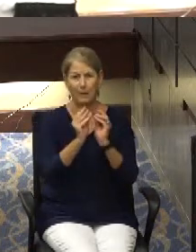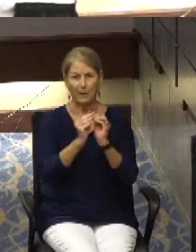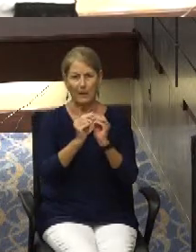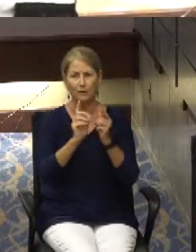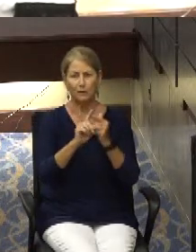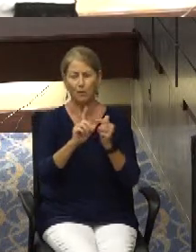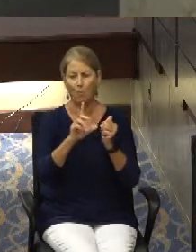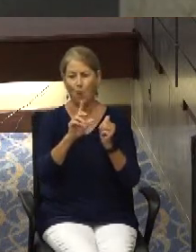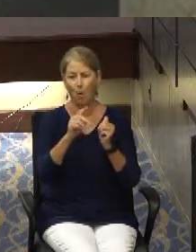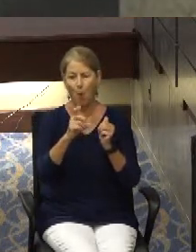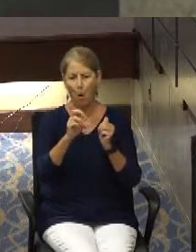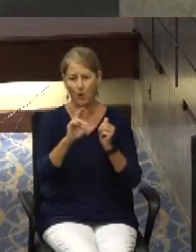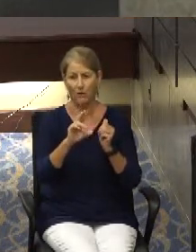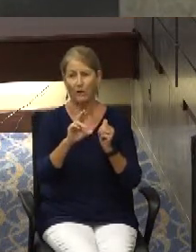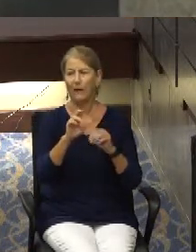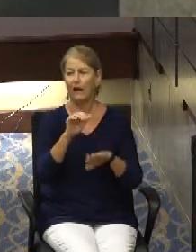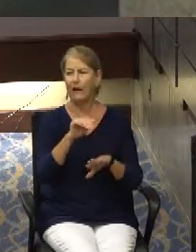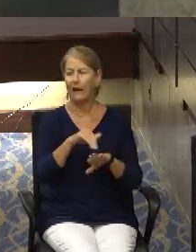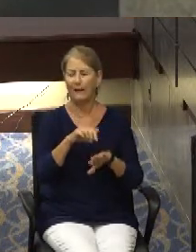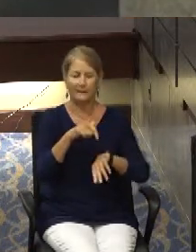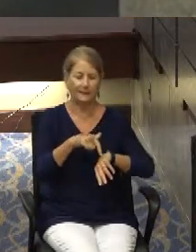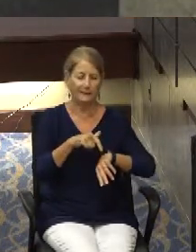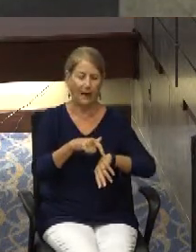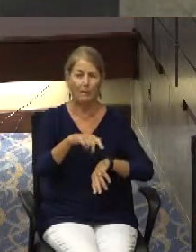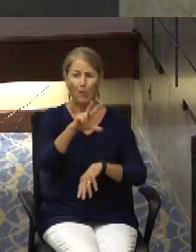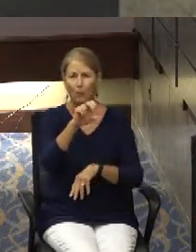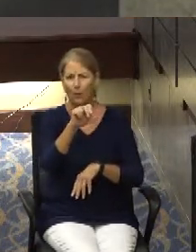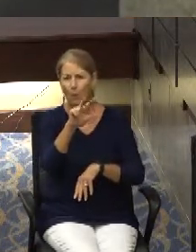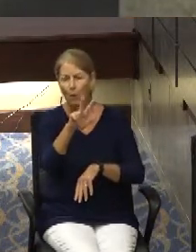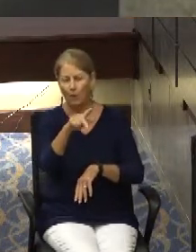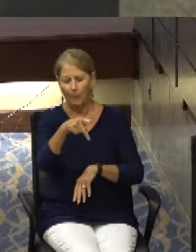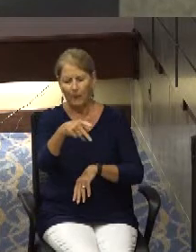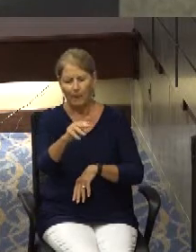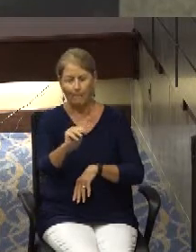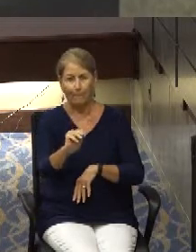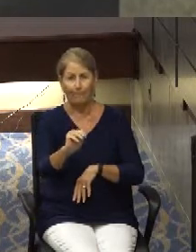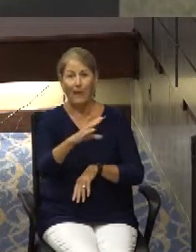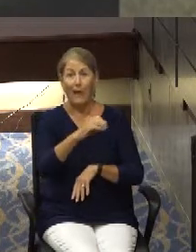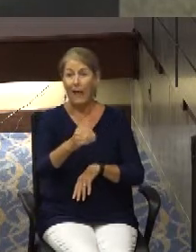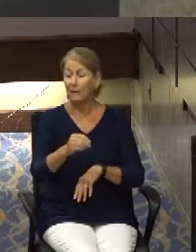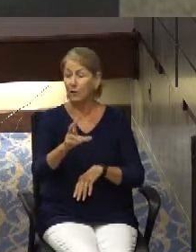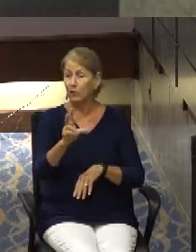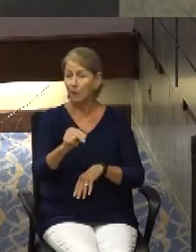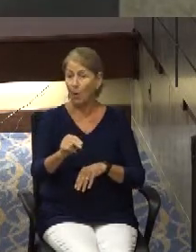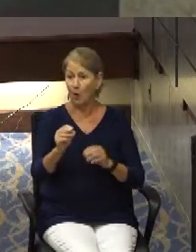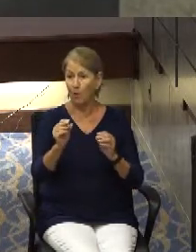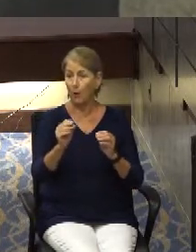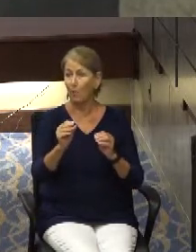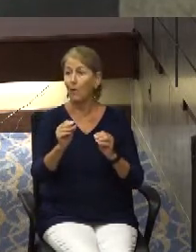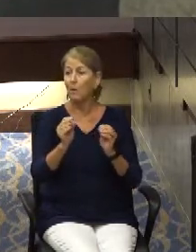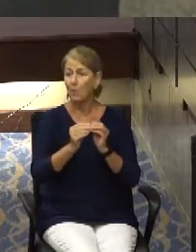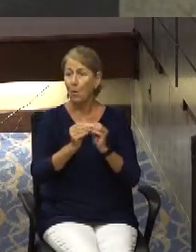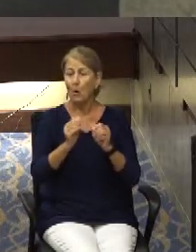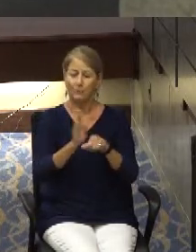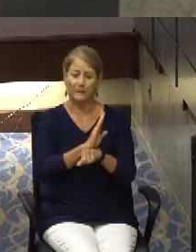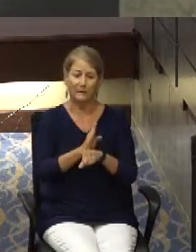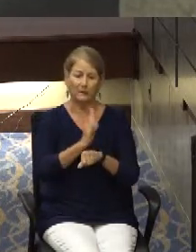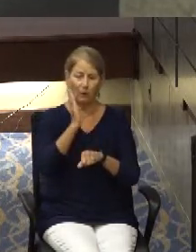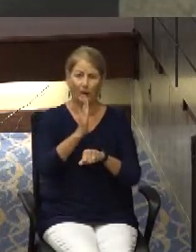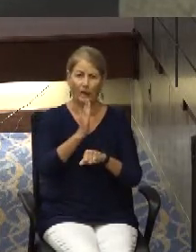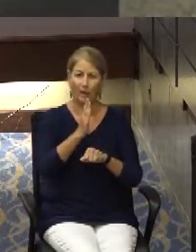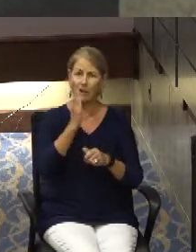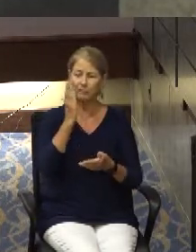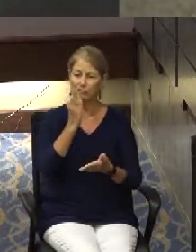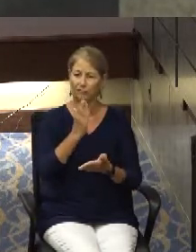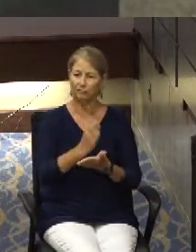order at 3:03 p.m. And there being no further business, we will adjourn the July